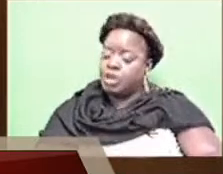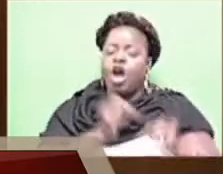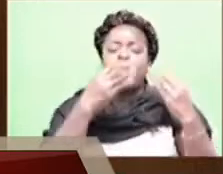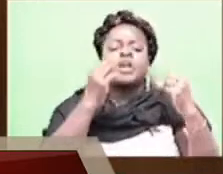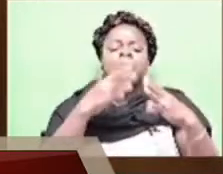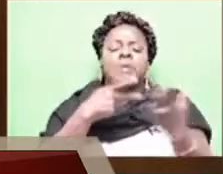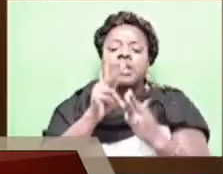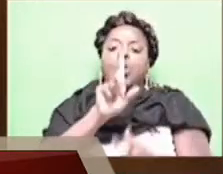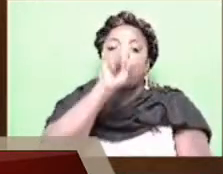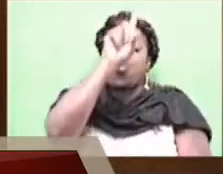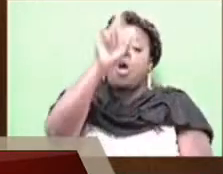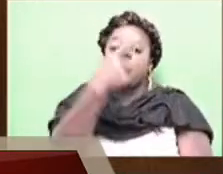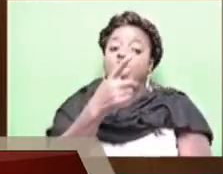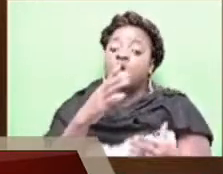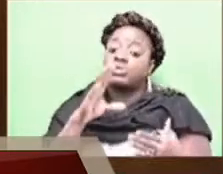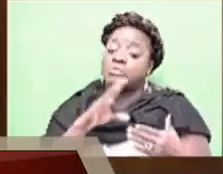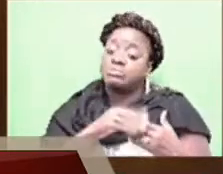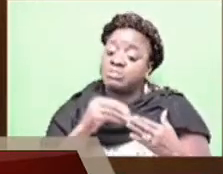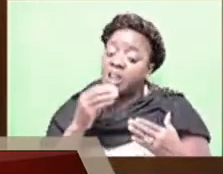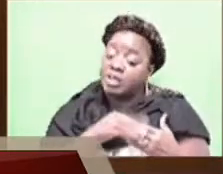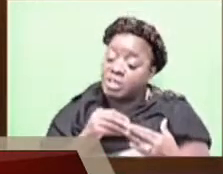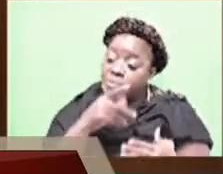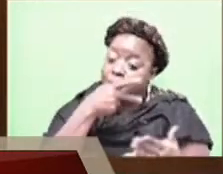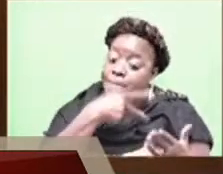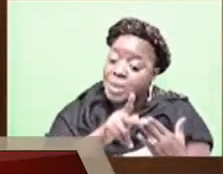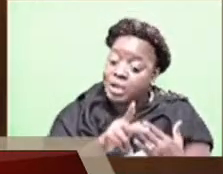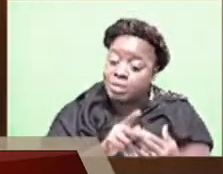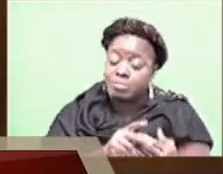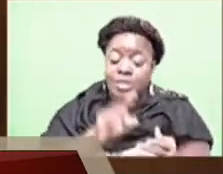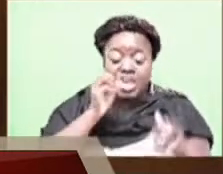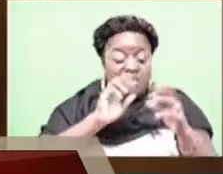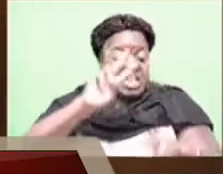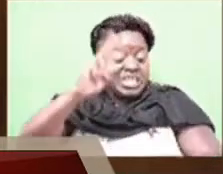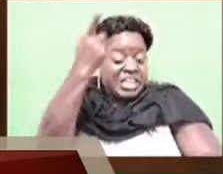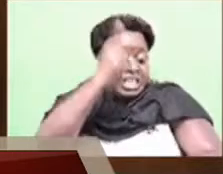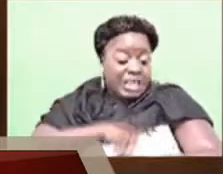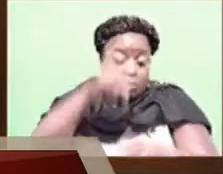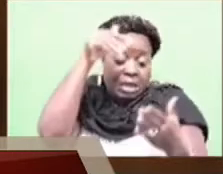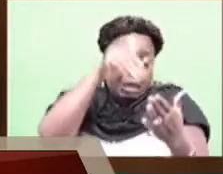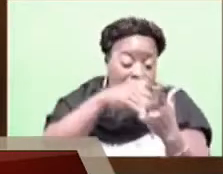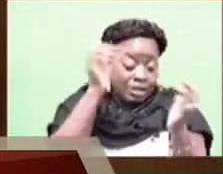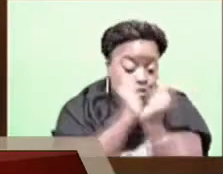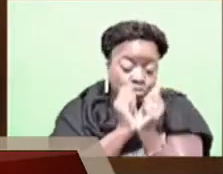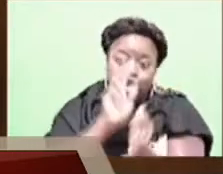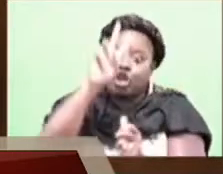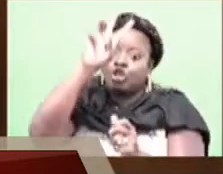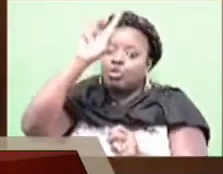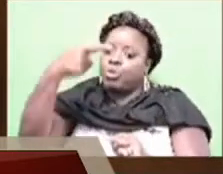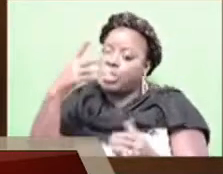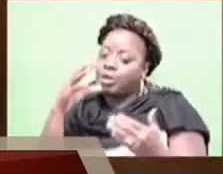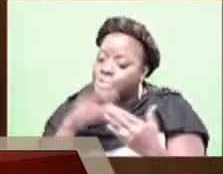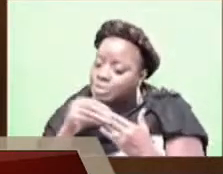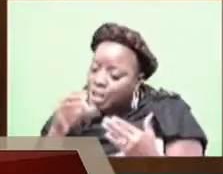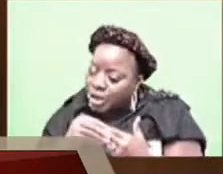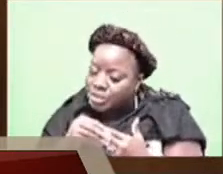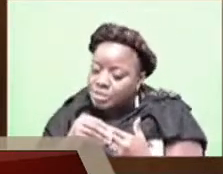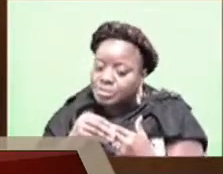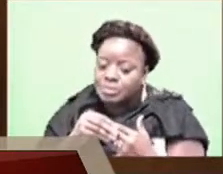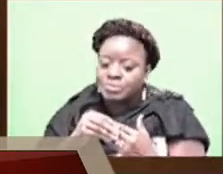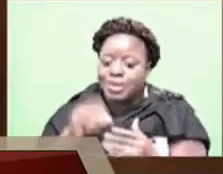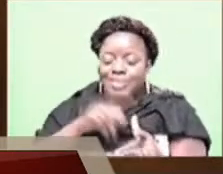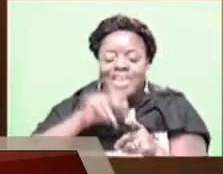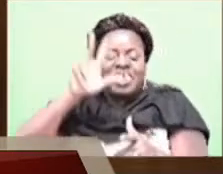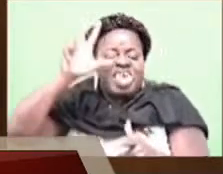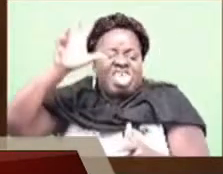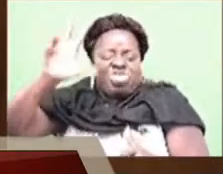$1,000 in respect of the breach, by way of second offense to $2,000, and by way of third